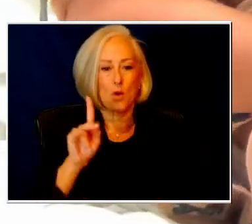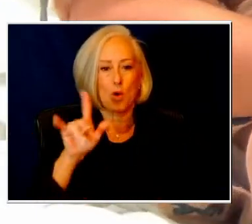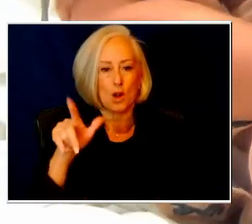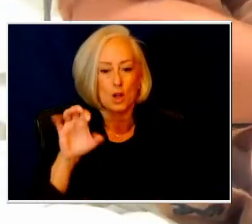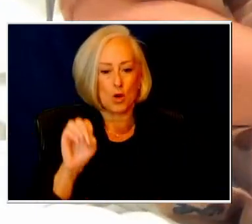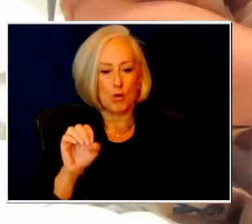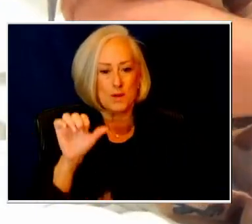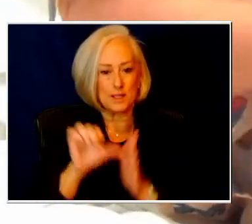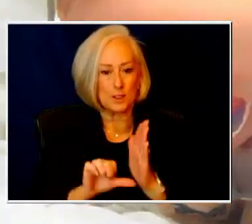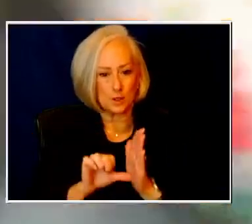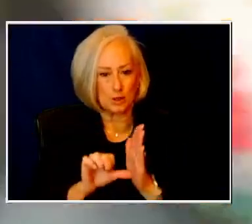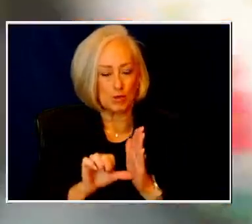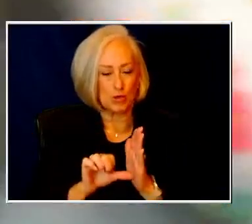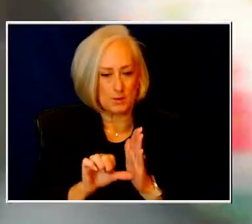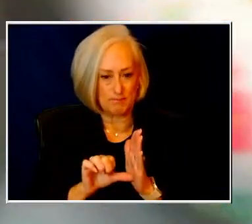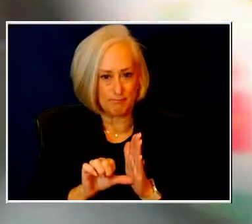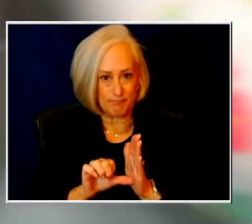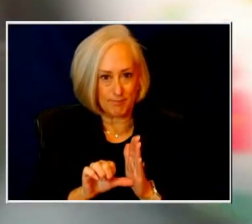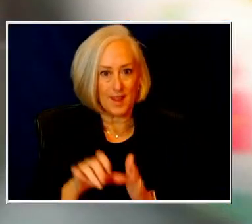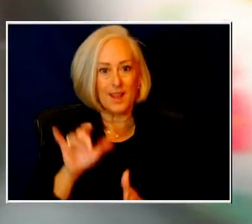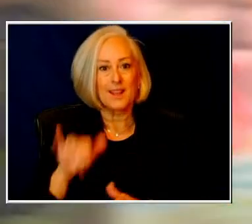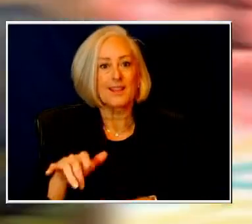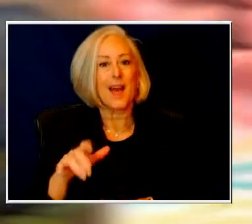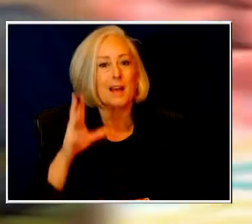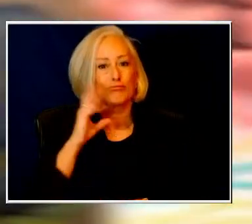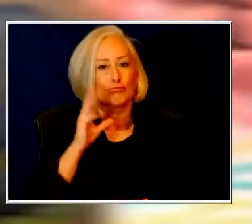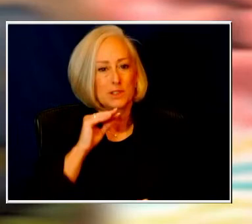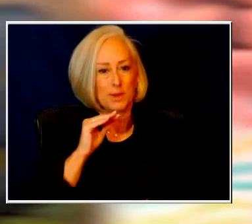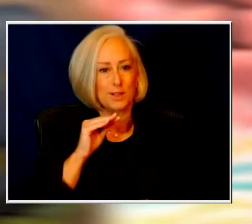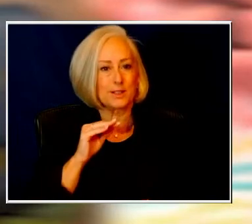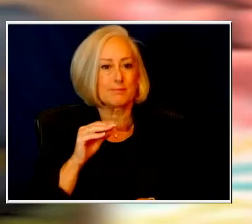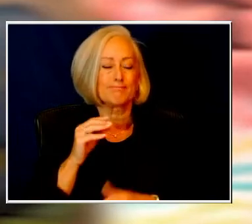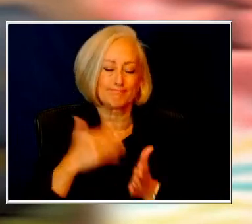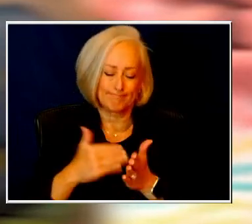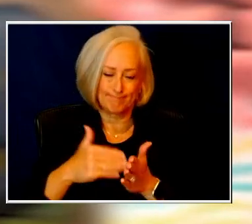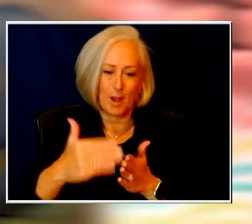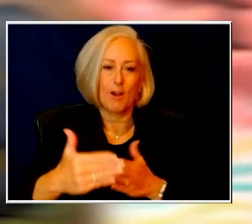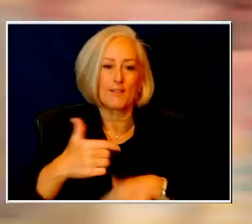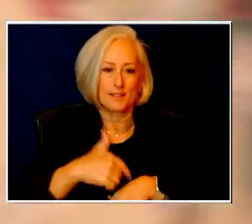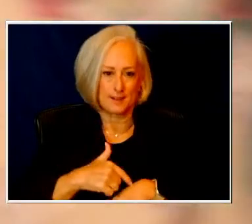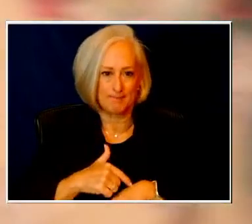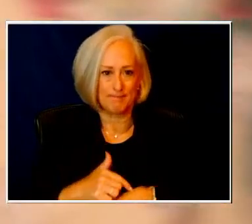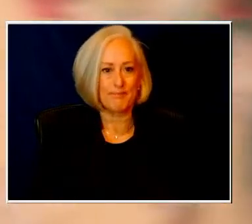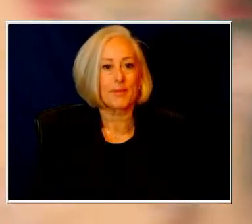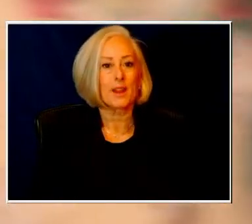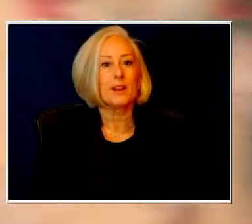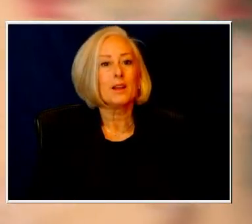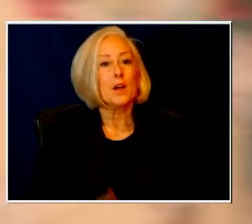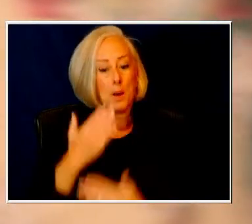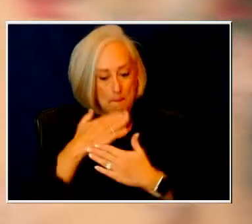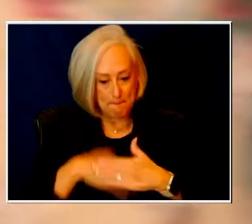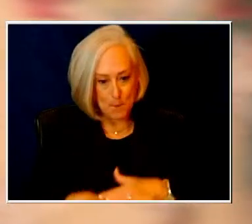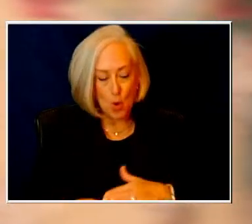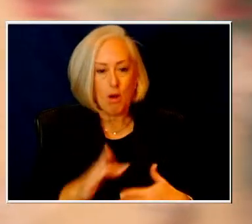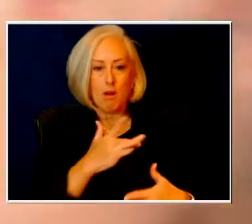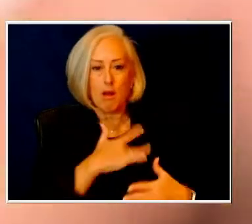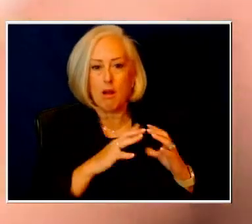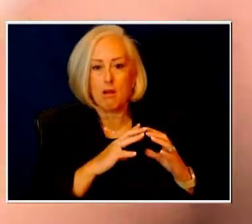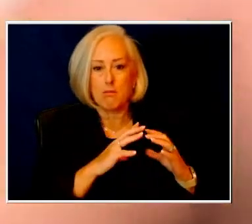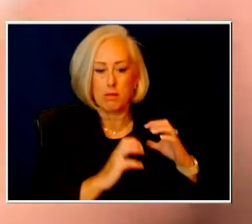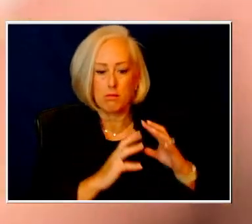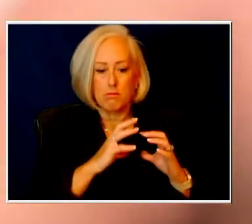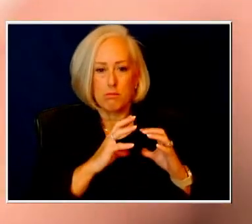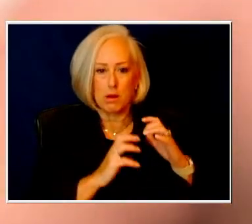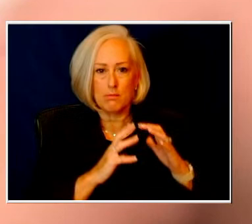many times. At birth, Kolbie had hearing issues, a heart murmur, and was hospitalized with RSV. But it was